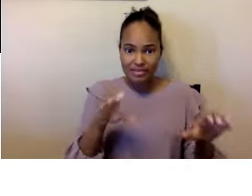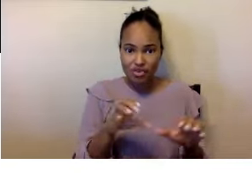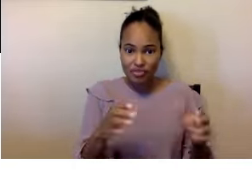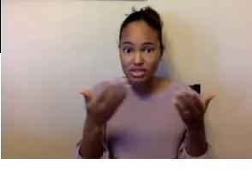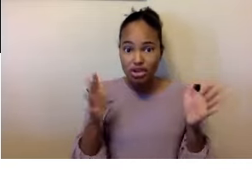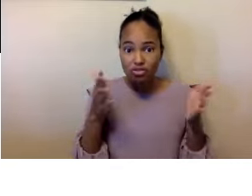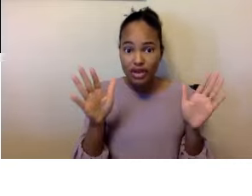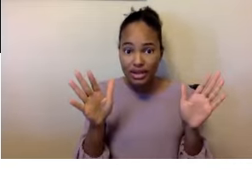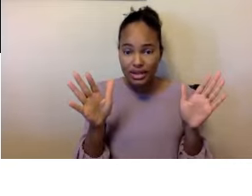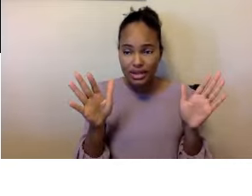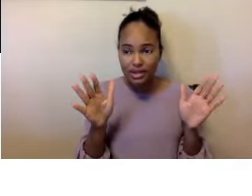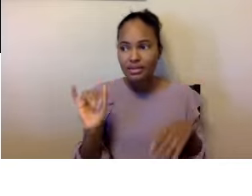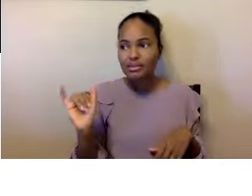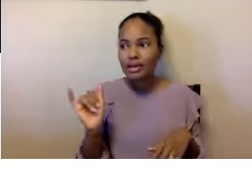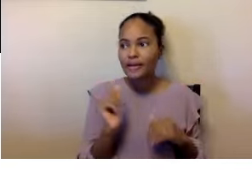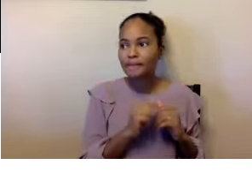usually like